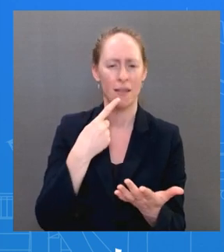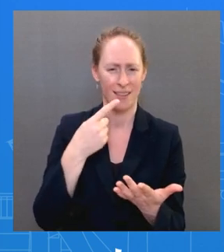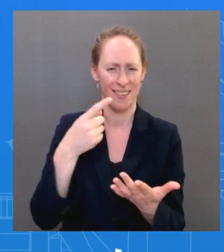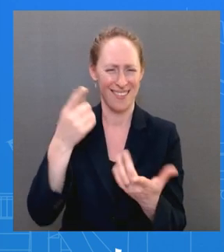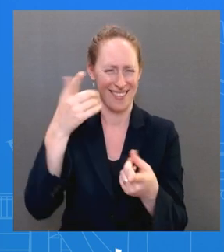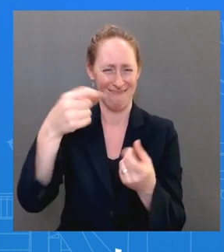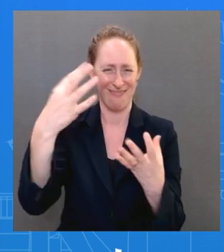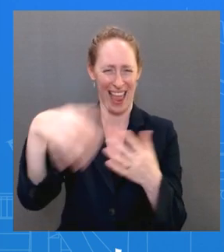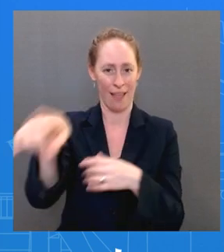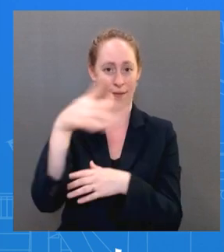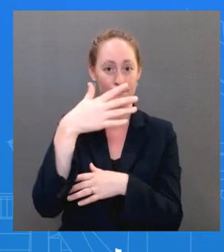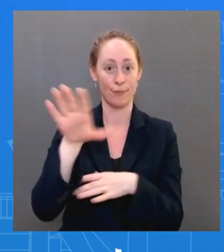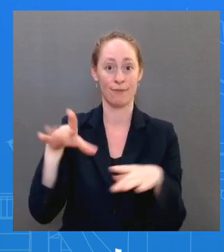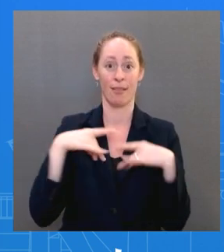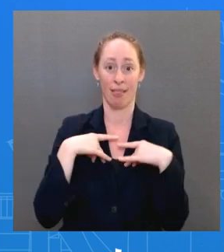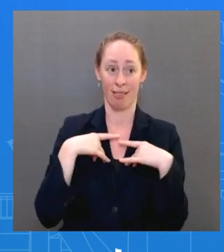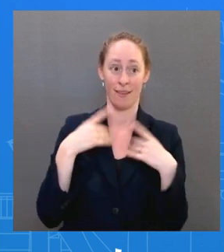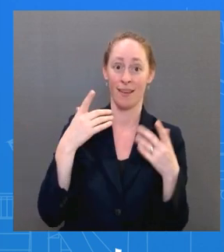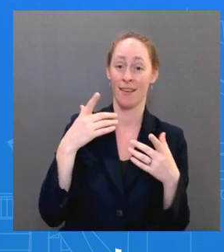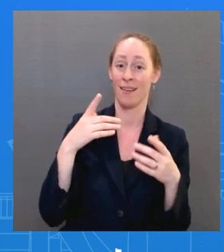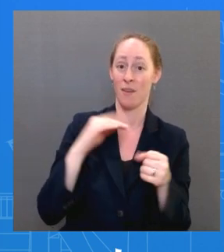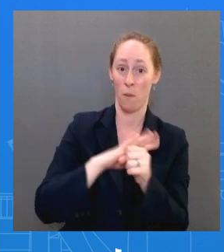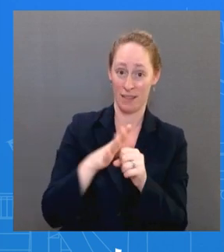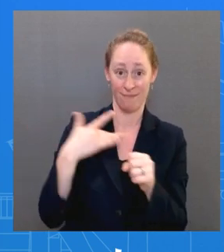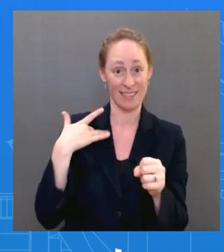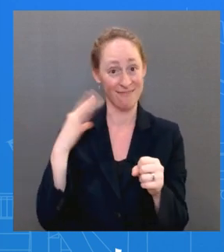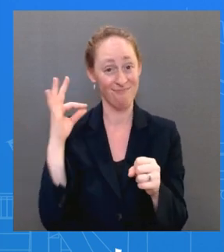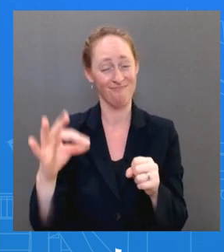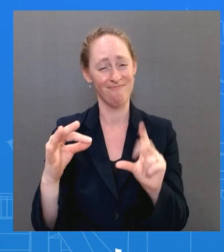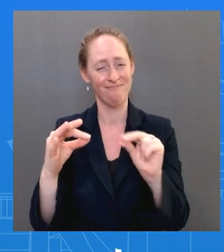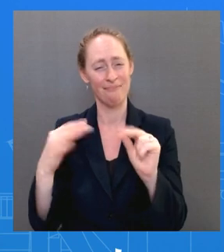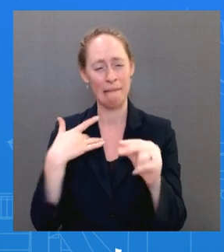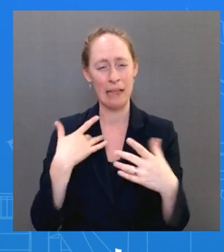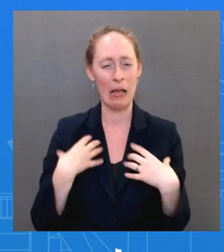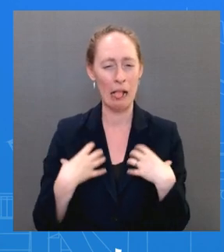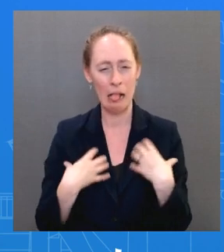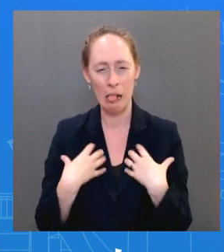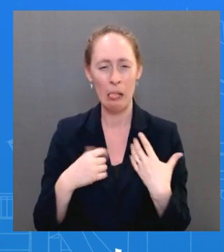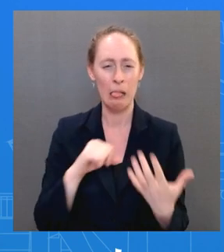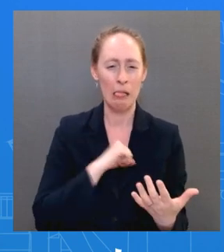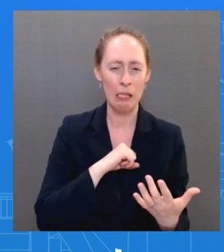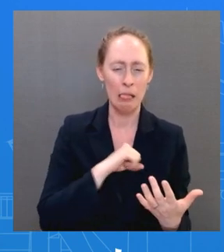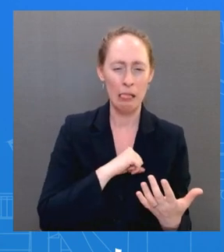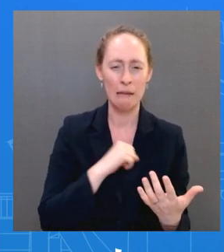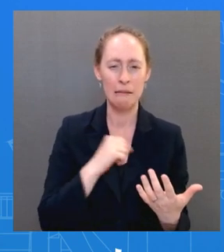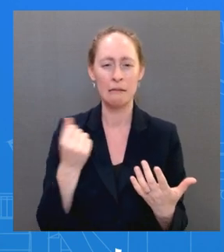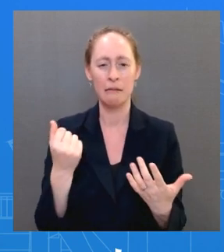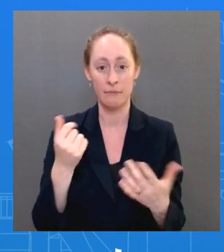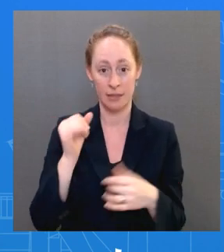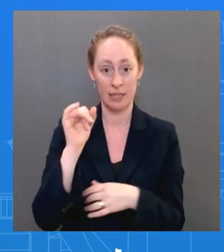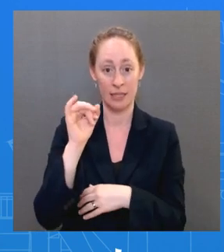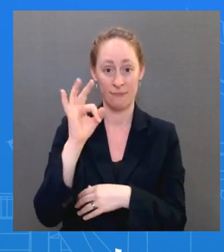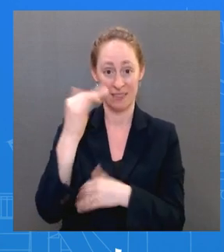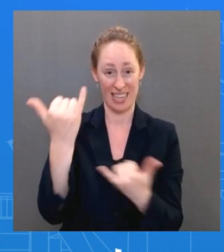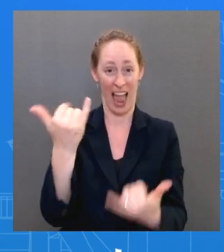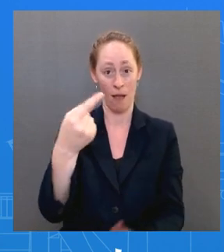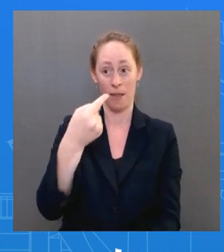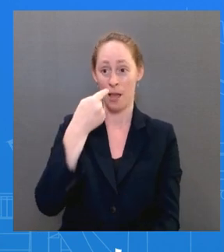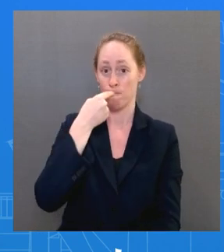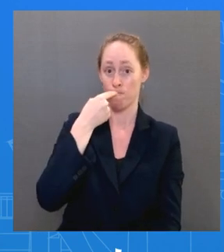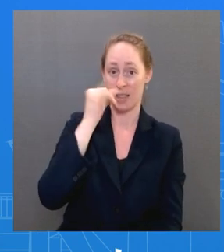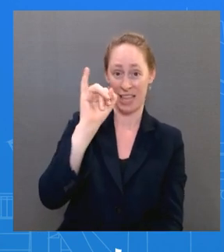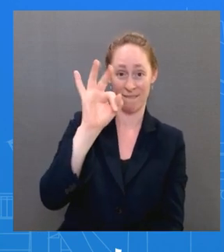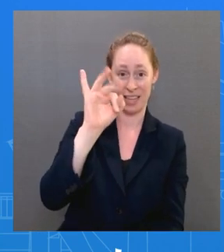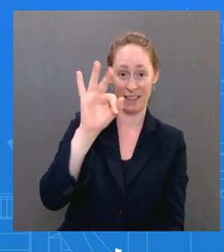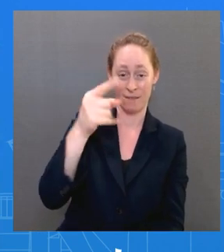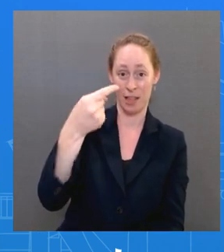probably take the temperature of some people here, they might have a 99.4 degree Fahrenheit temperature. That is not uncommon, but I would